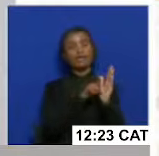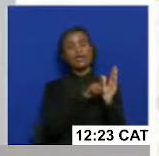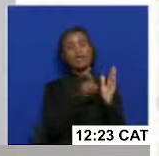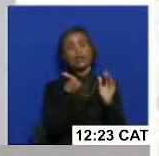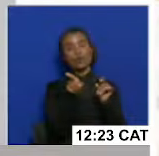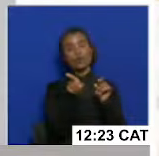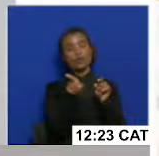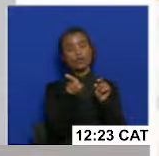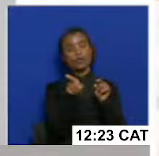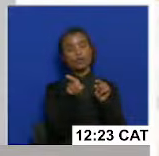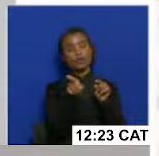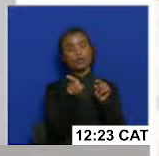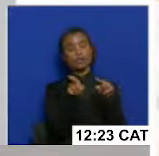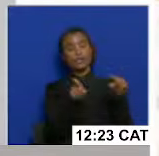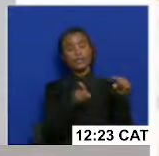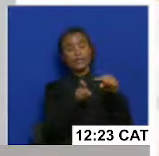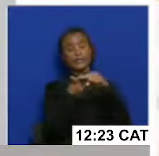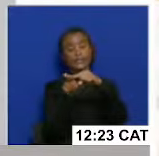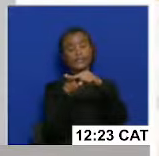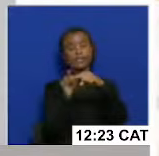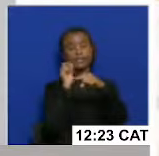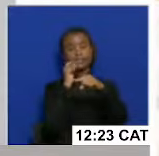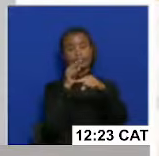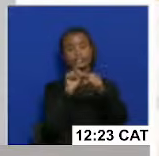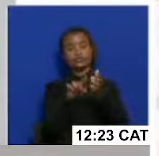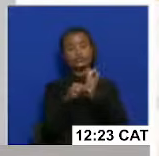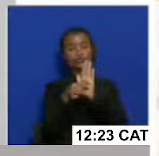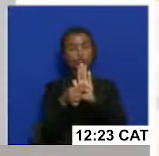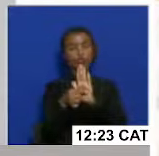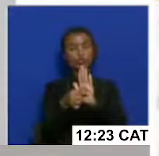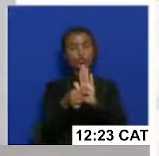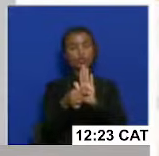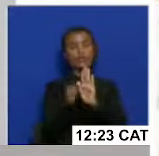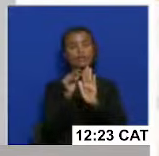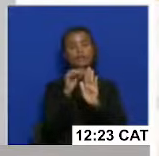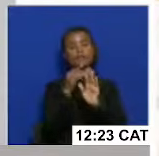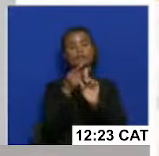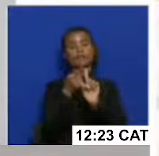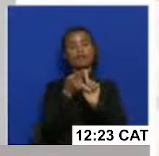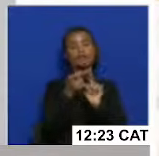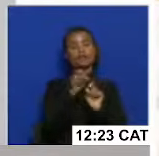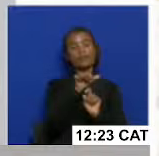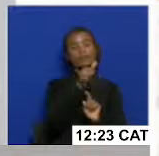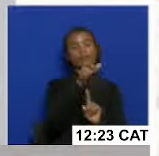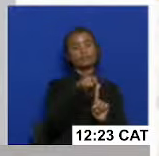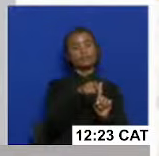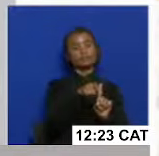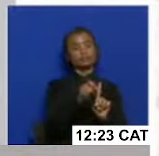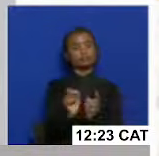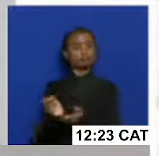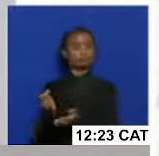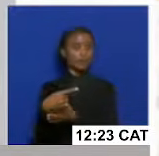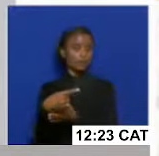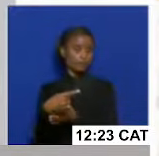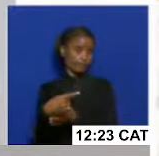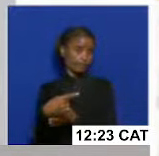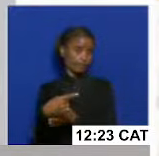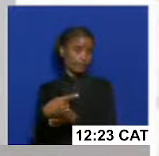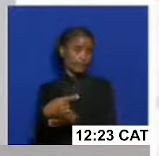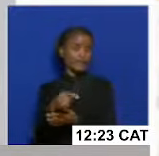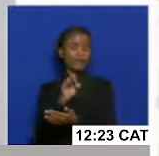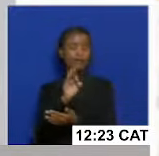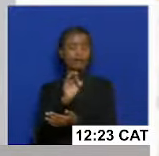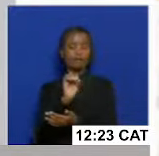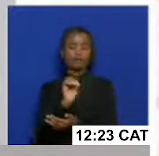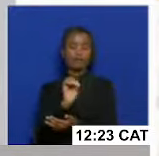Yes, I do. And generally, when a WhatsApp message has those words, has the word "forwarded"